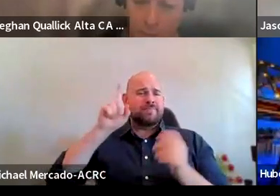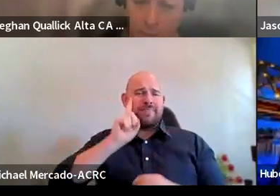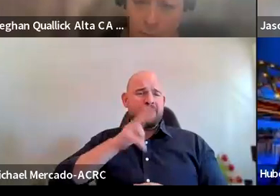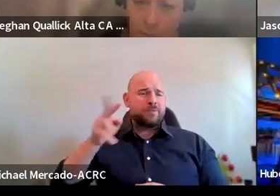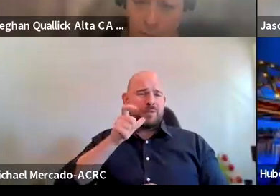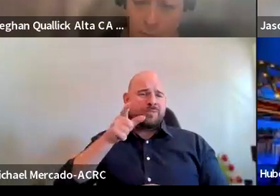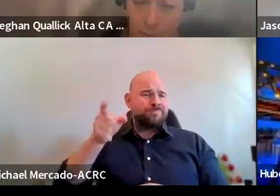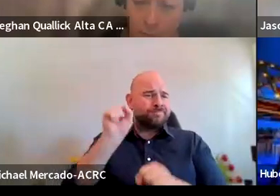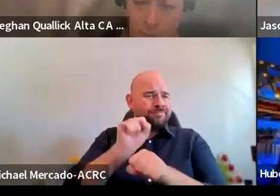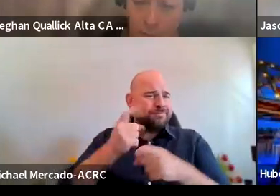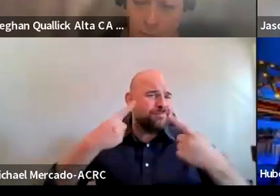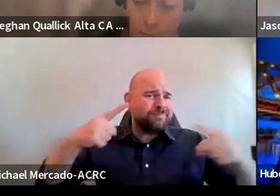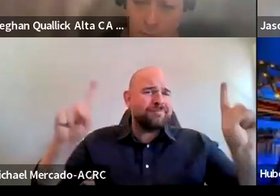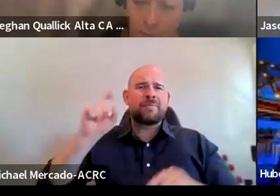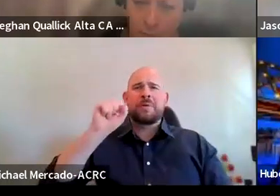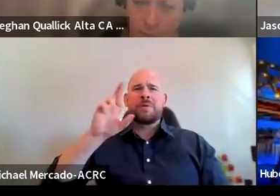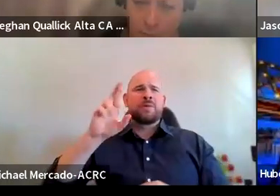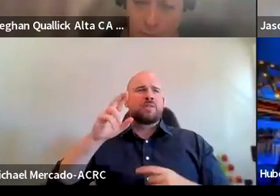model for deaf children?